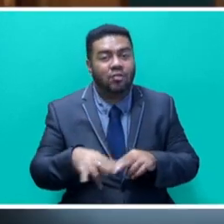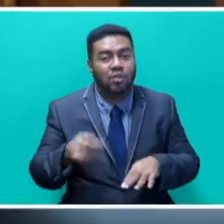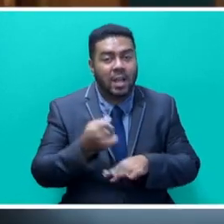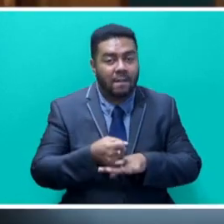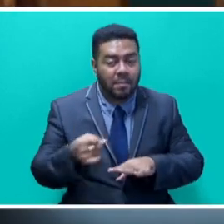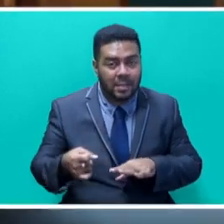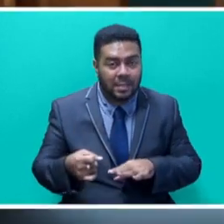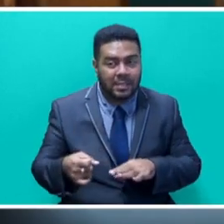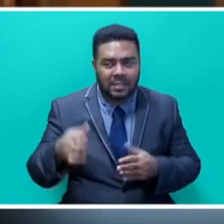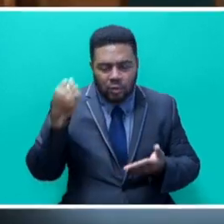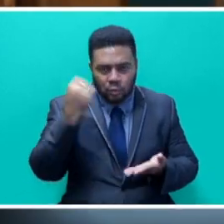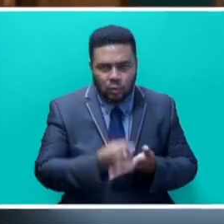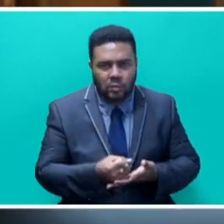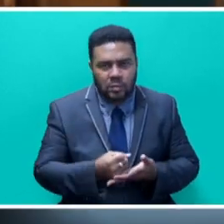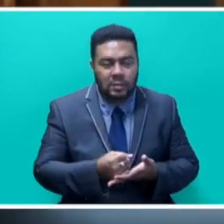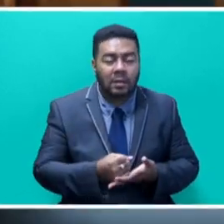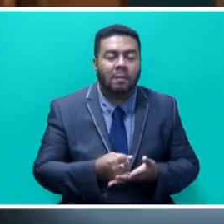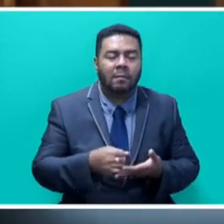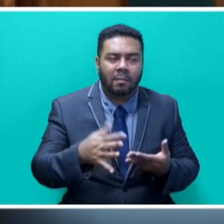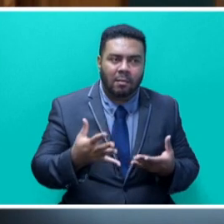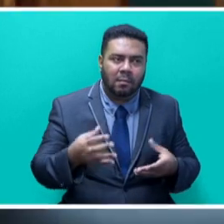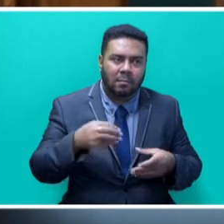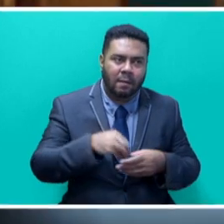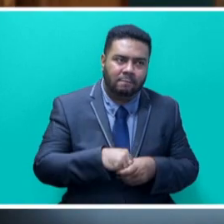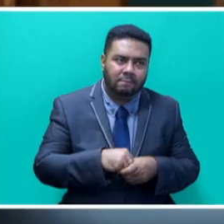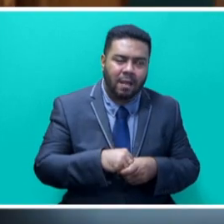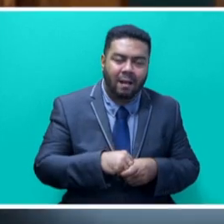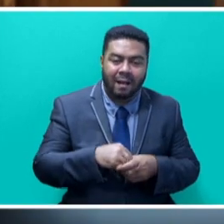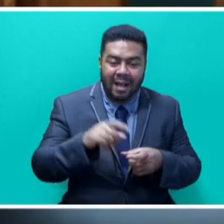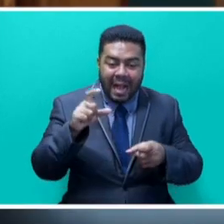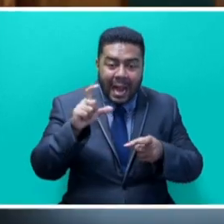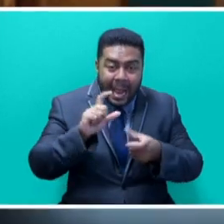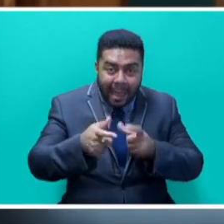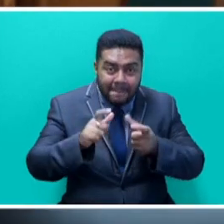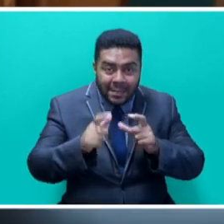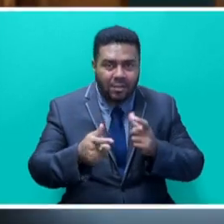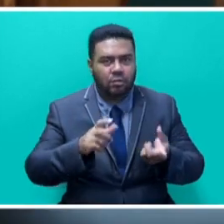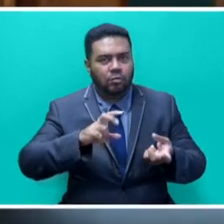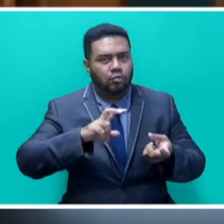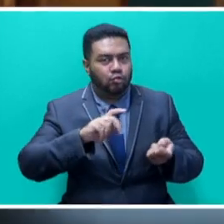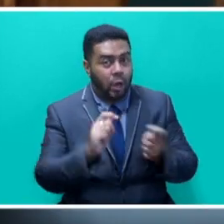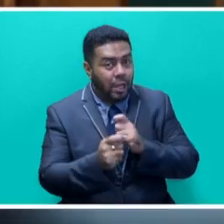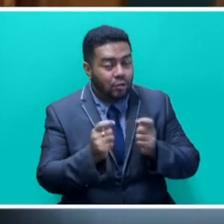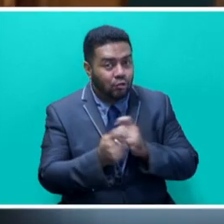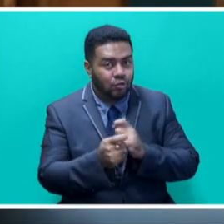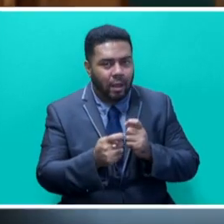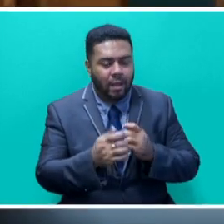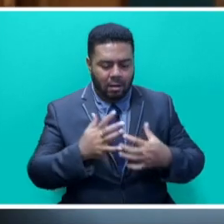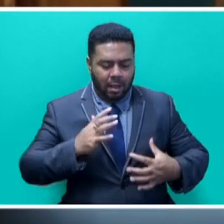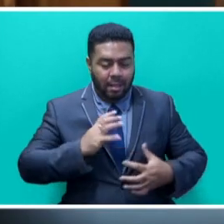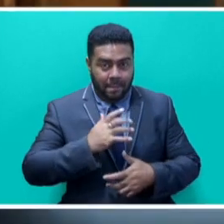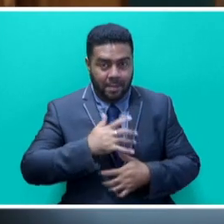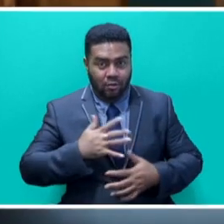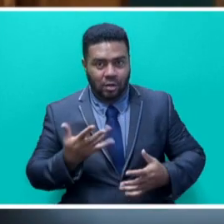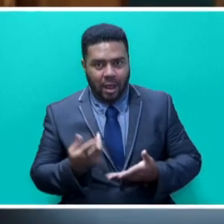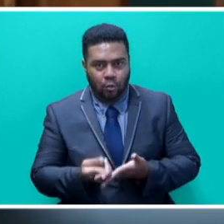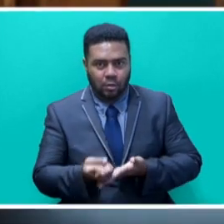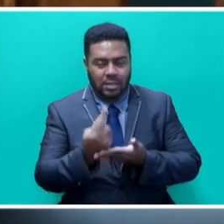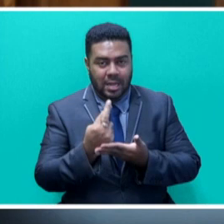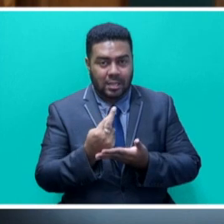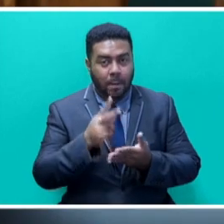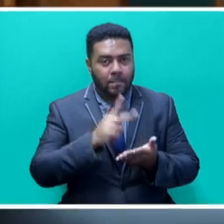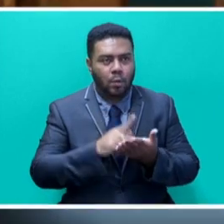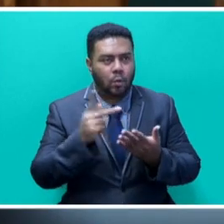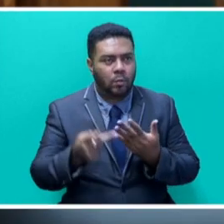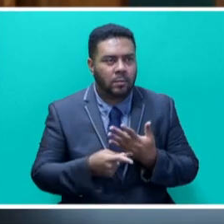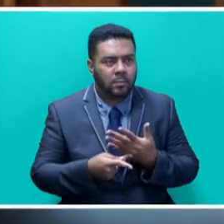ensuring that it embeds climate change mitigation and adaptation, as well as resilience initiatives are embedded